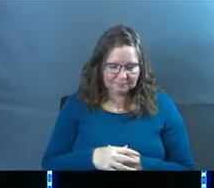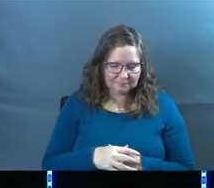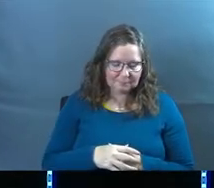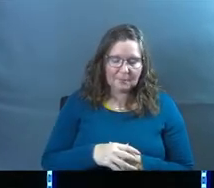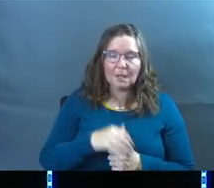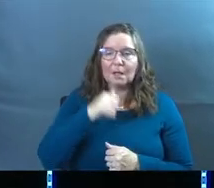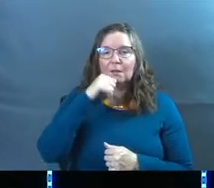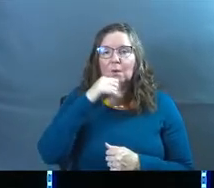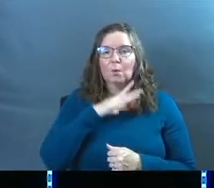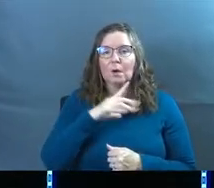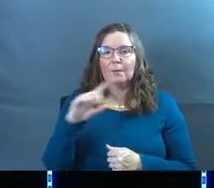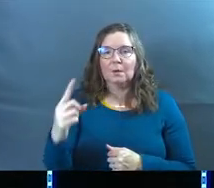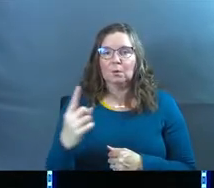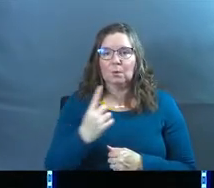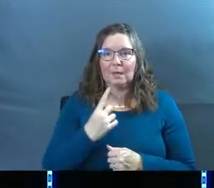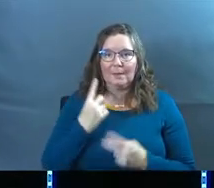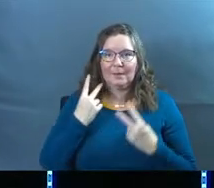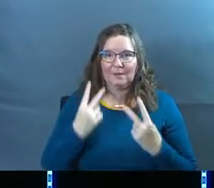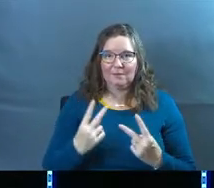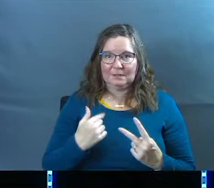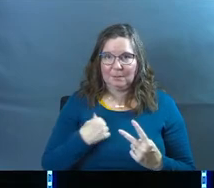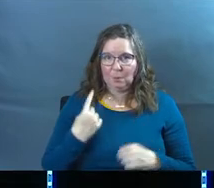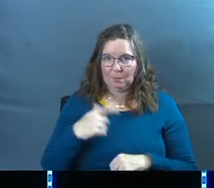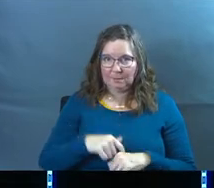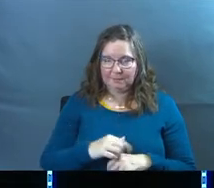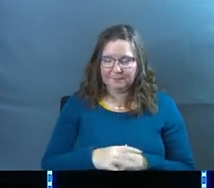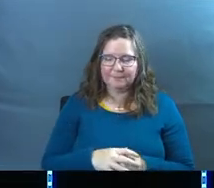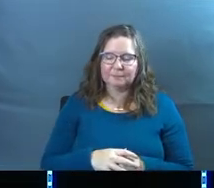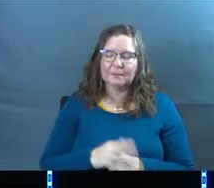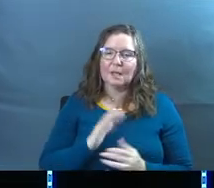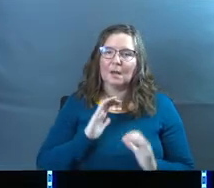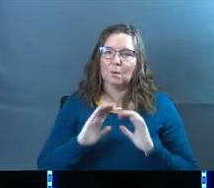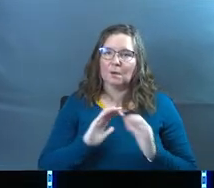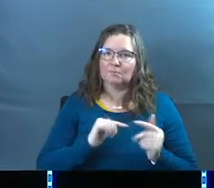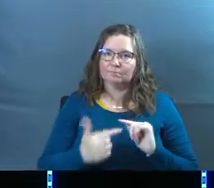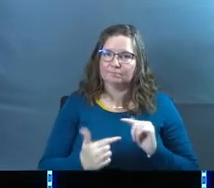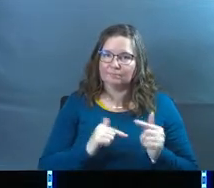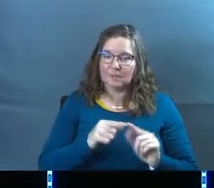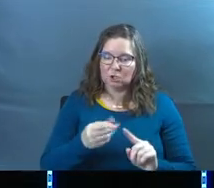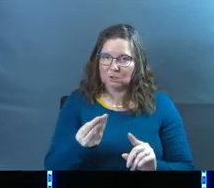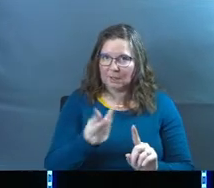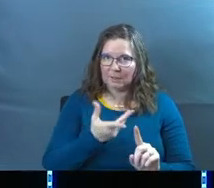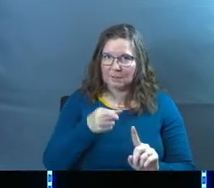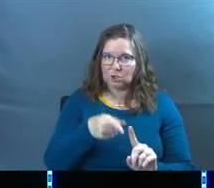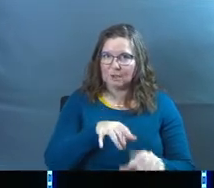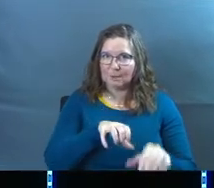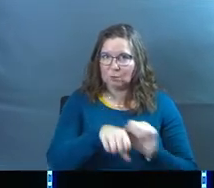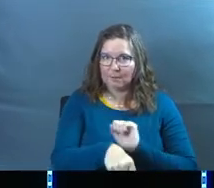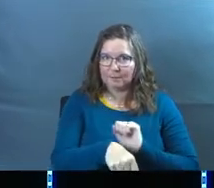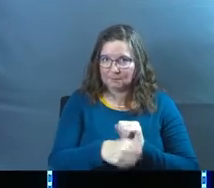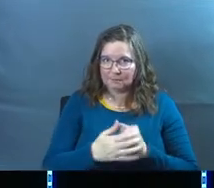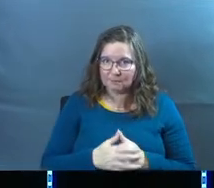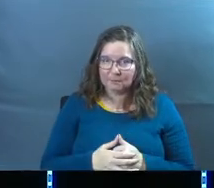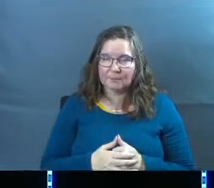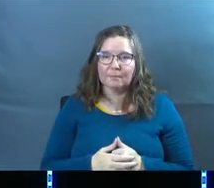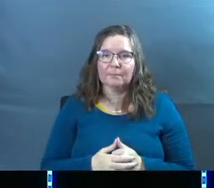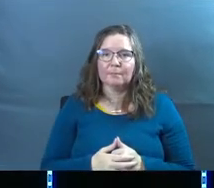There was a woman that came and visited me one time. And we had a conversation, and she let me know that she had been raped.